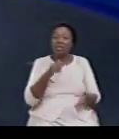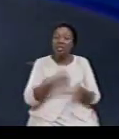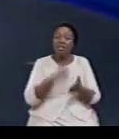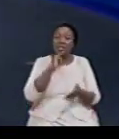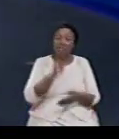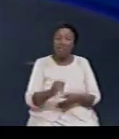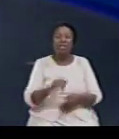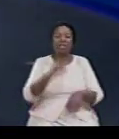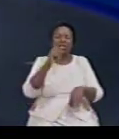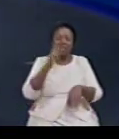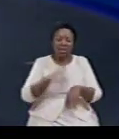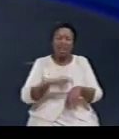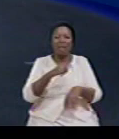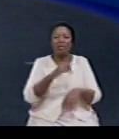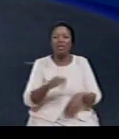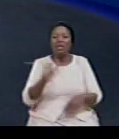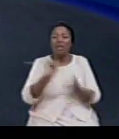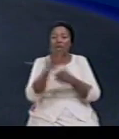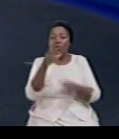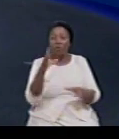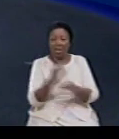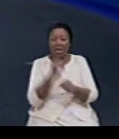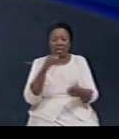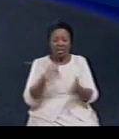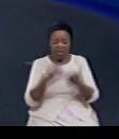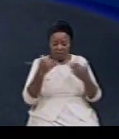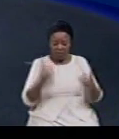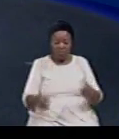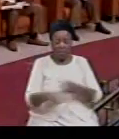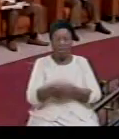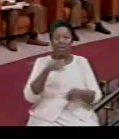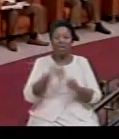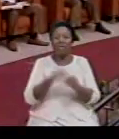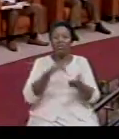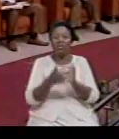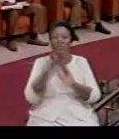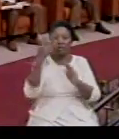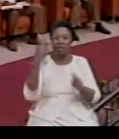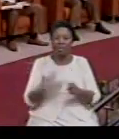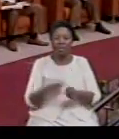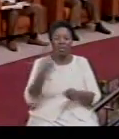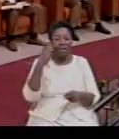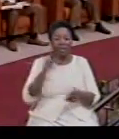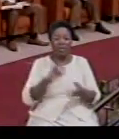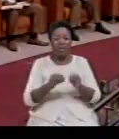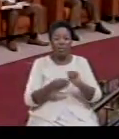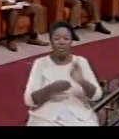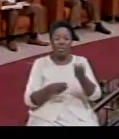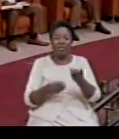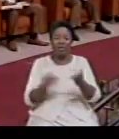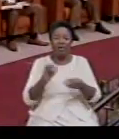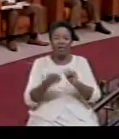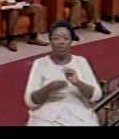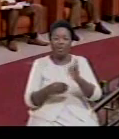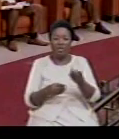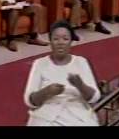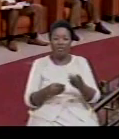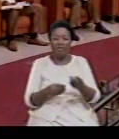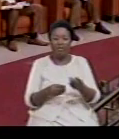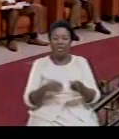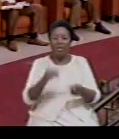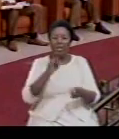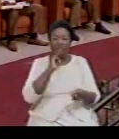is timely. You get it today in Jesus' name. Look at number seven here. Number seven